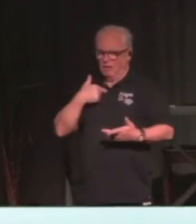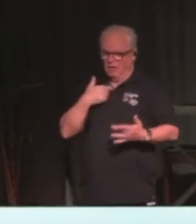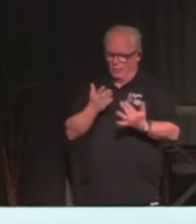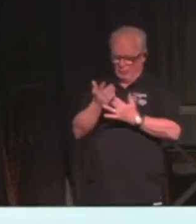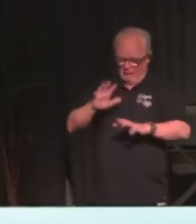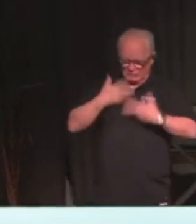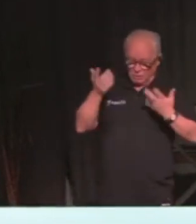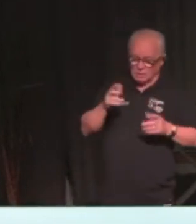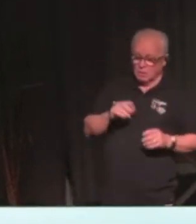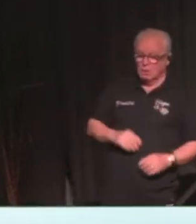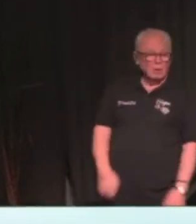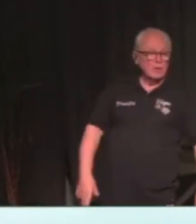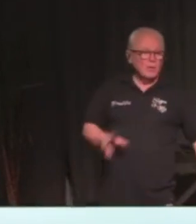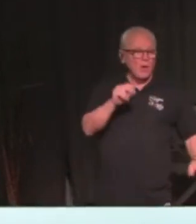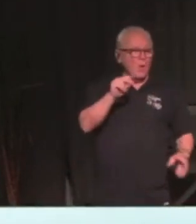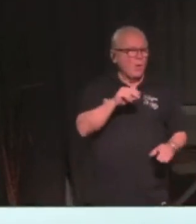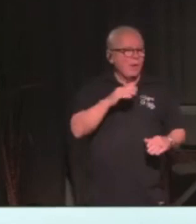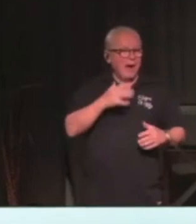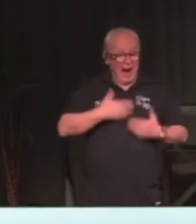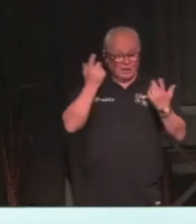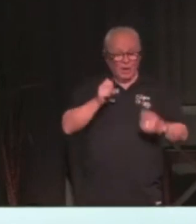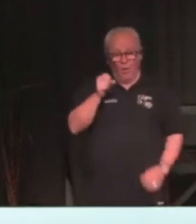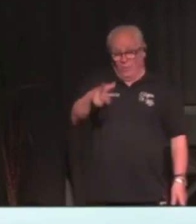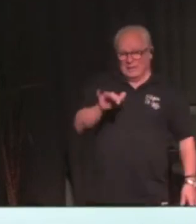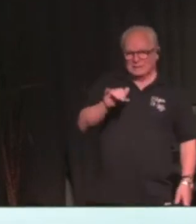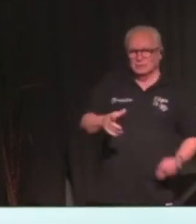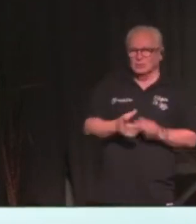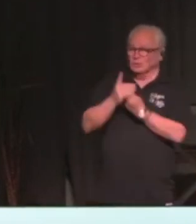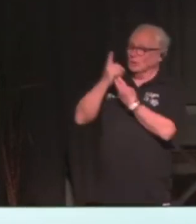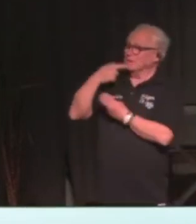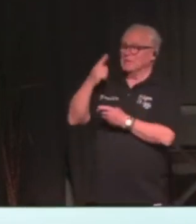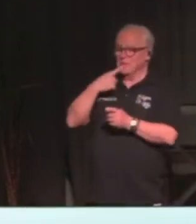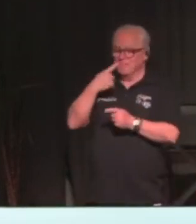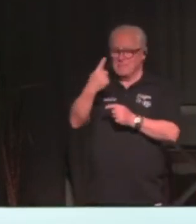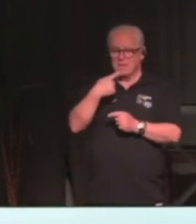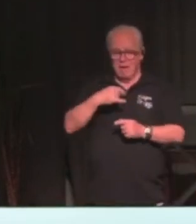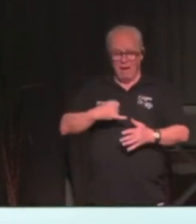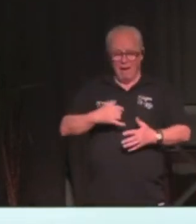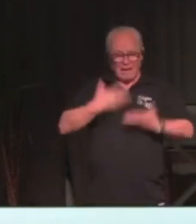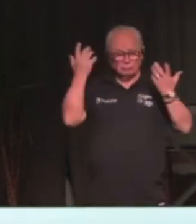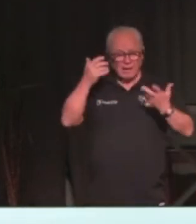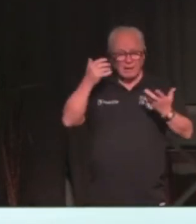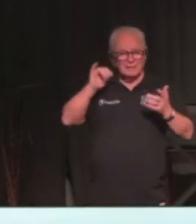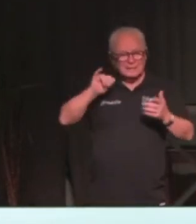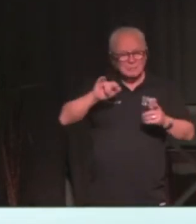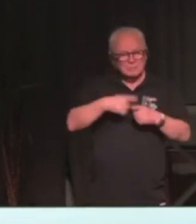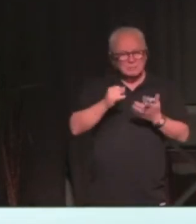anger. Anger's okay. God said, be angry and sin not.